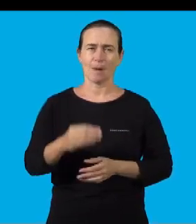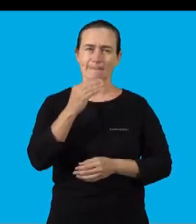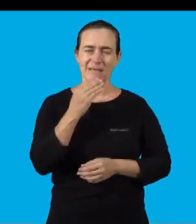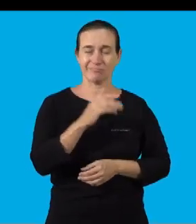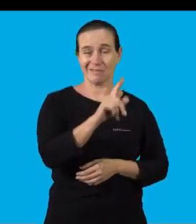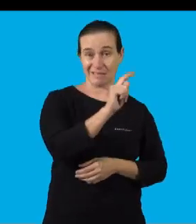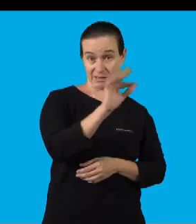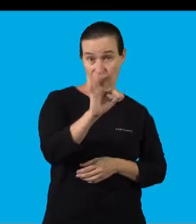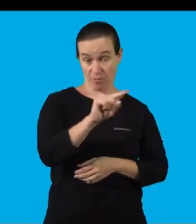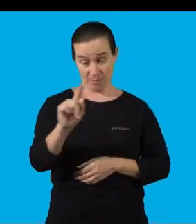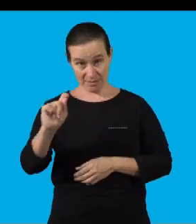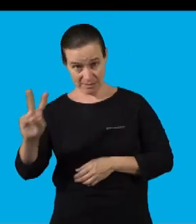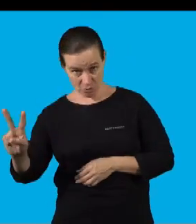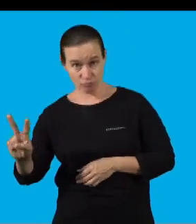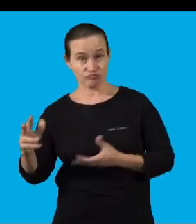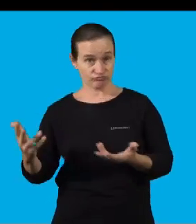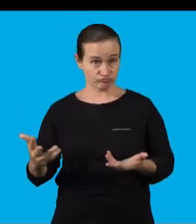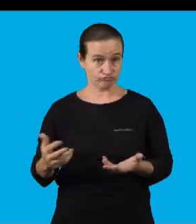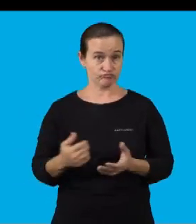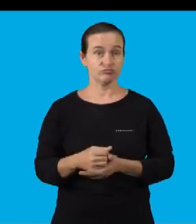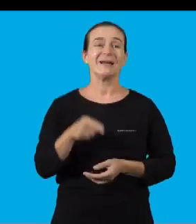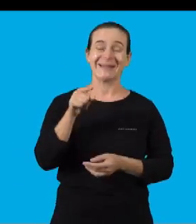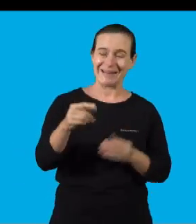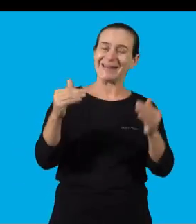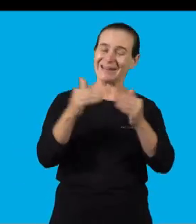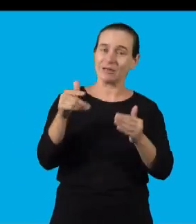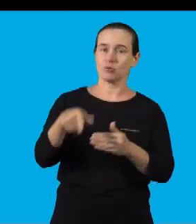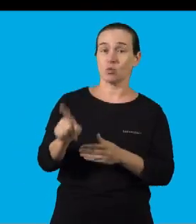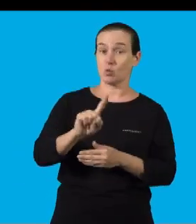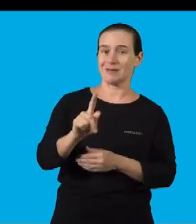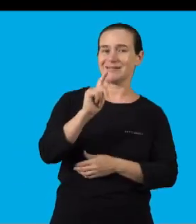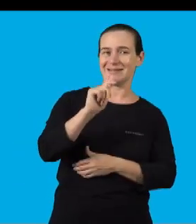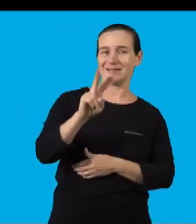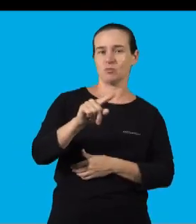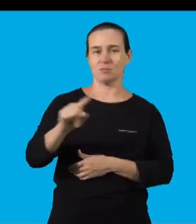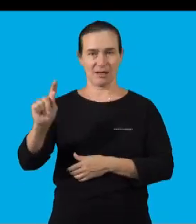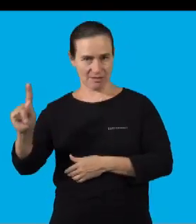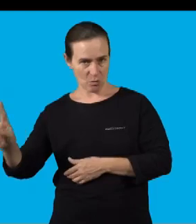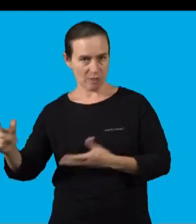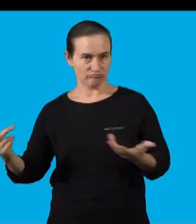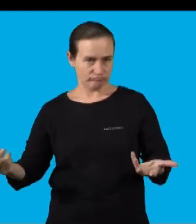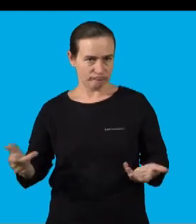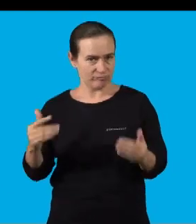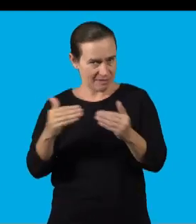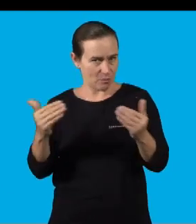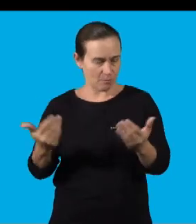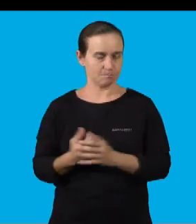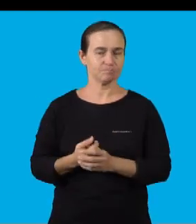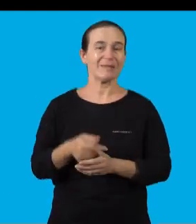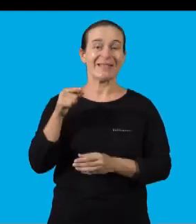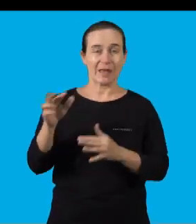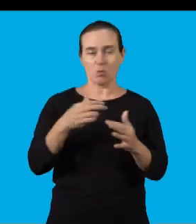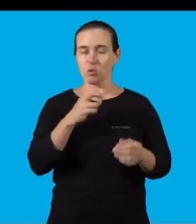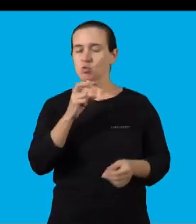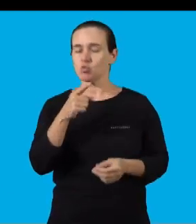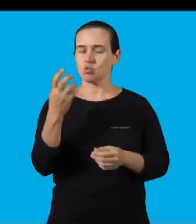say T3 minus T2, and that is equals to T2 minus T1. And that is what we are